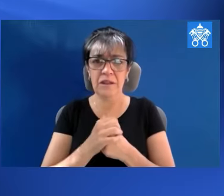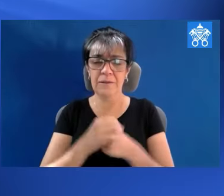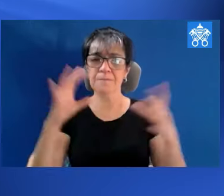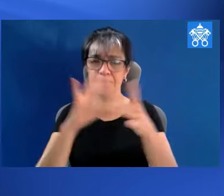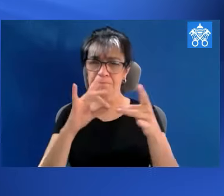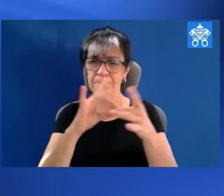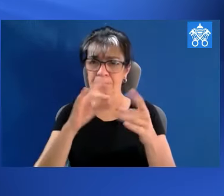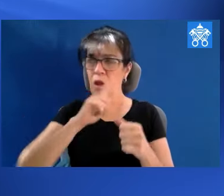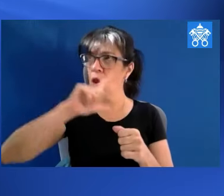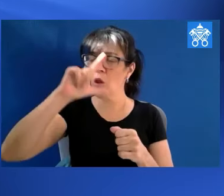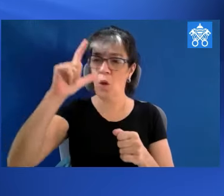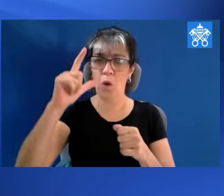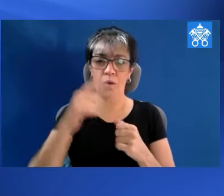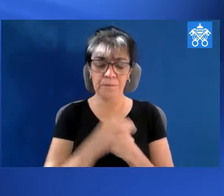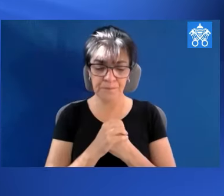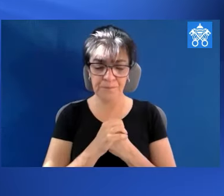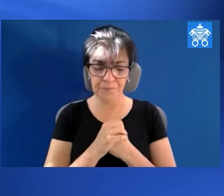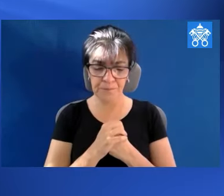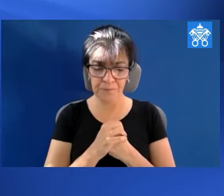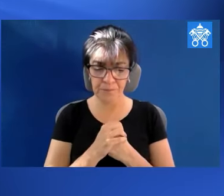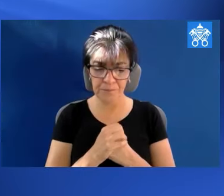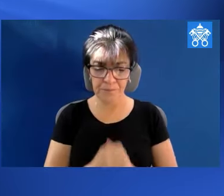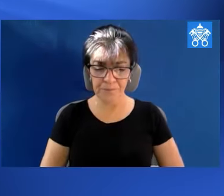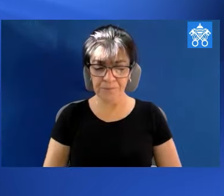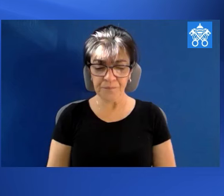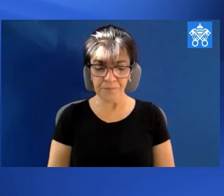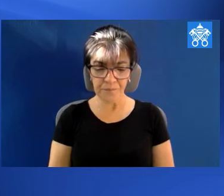Santo. Palabra de Dios.